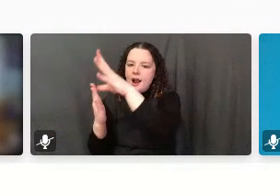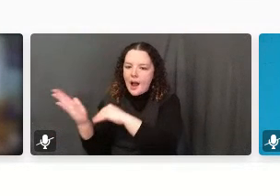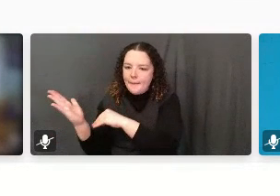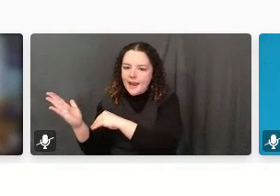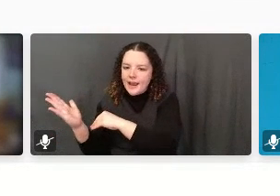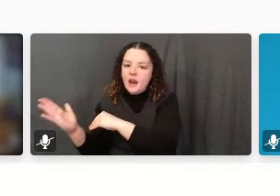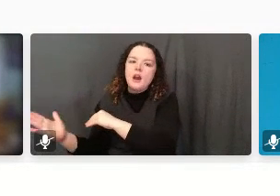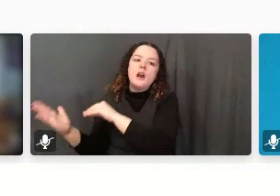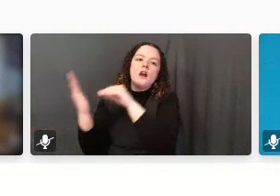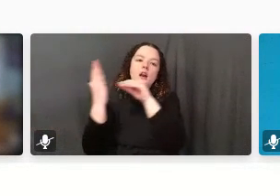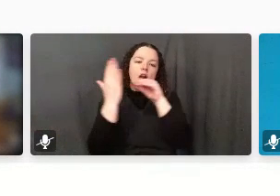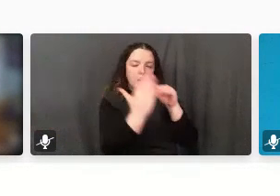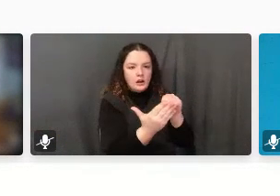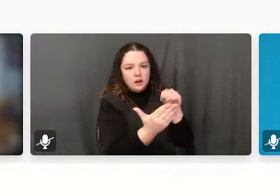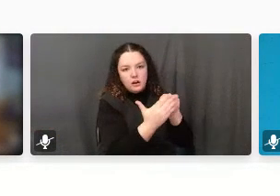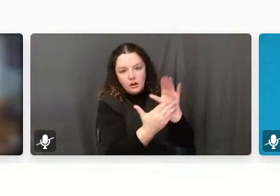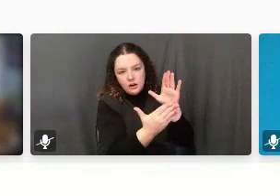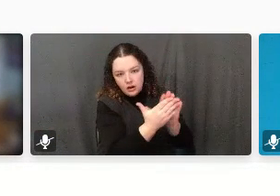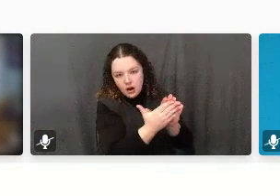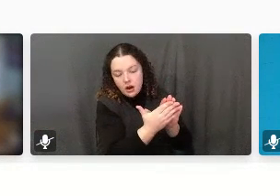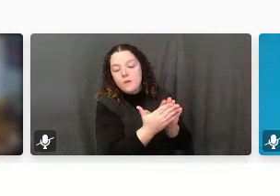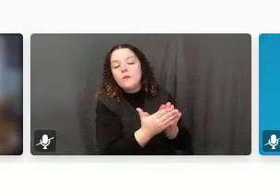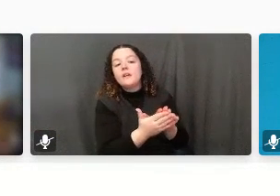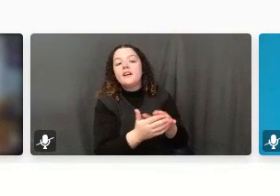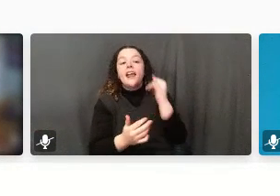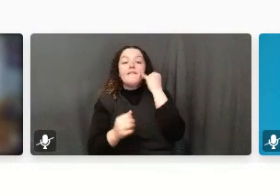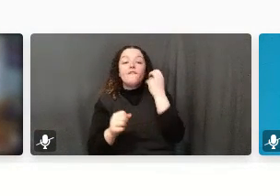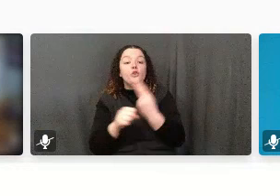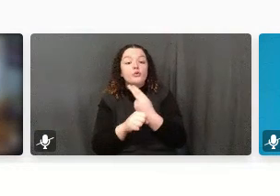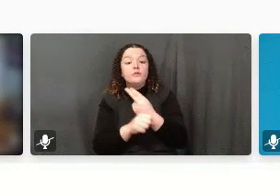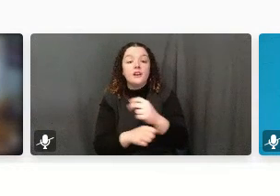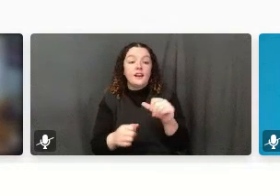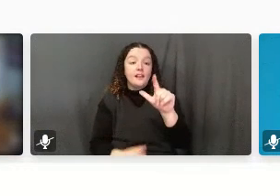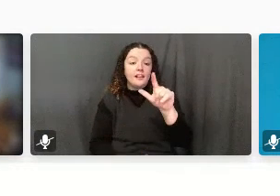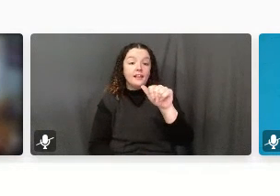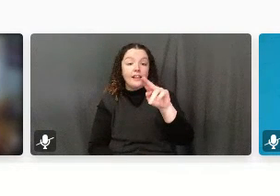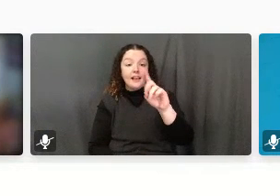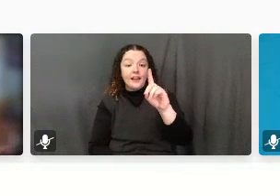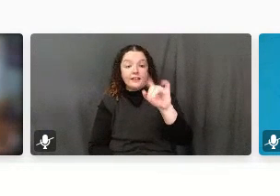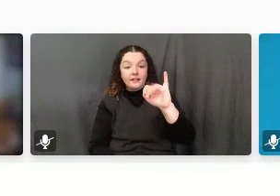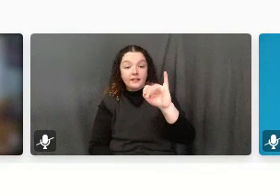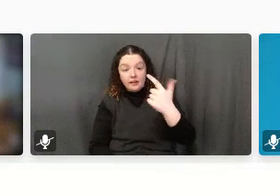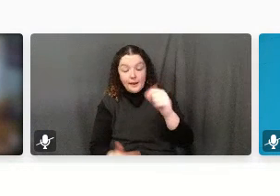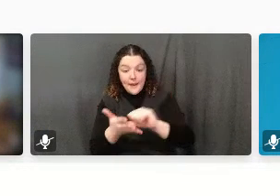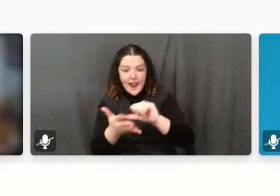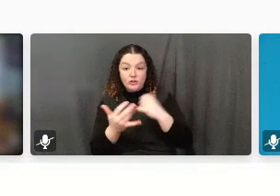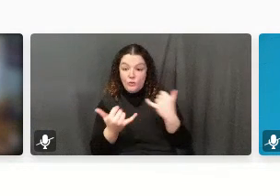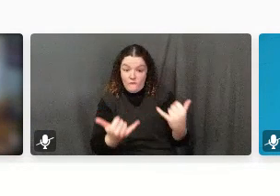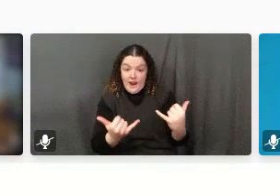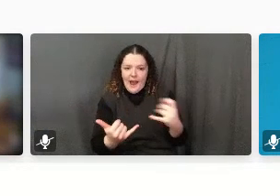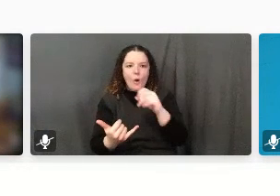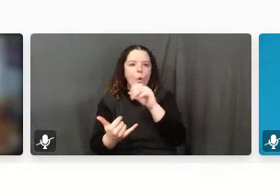using a landing page from that's currently on your website, or you want to link out to your Facebook page or anything like